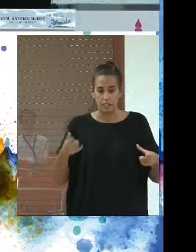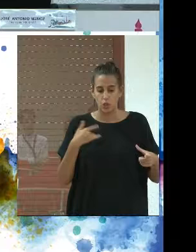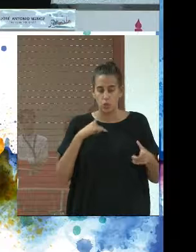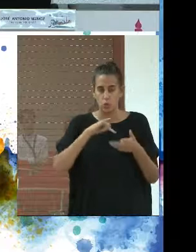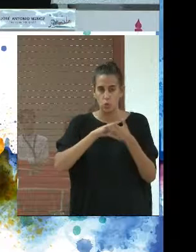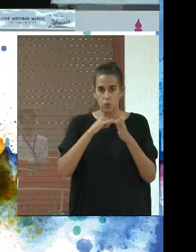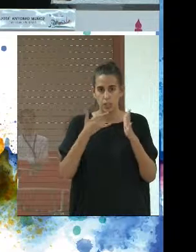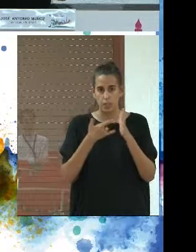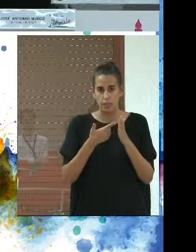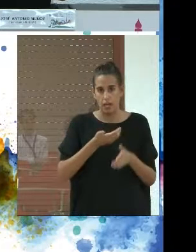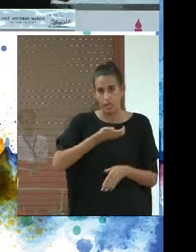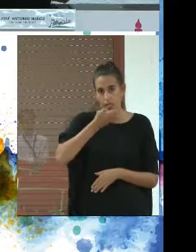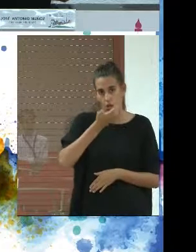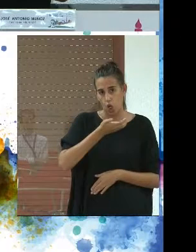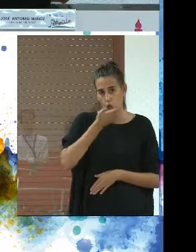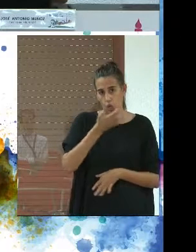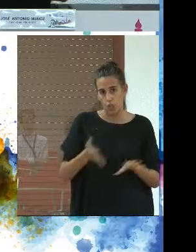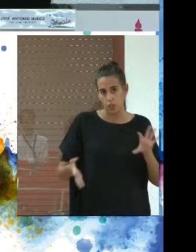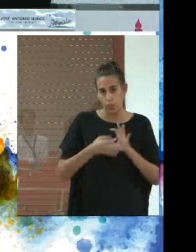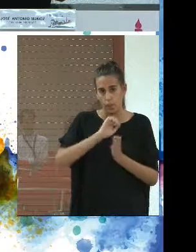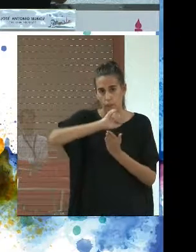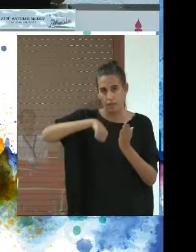or molds, and through